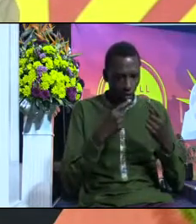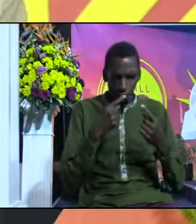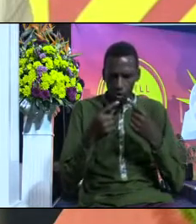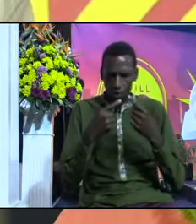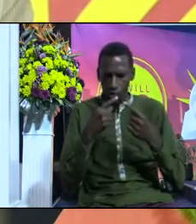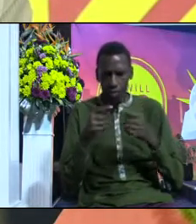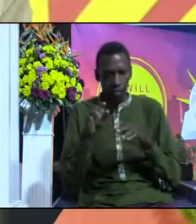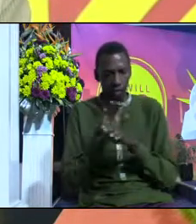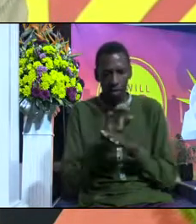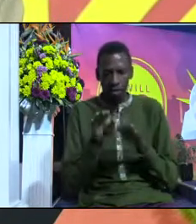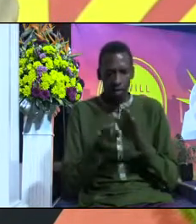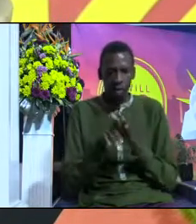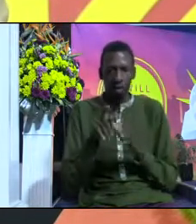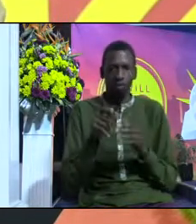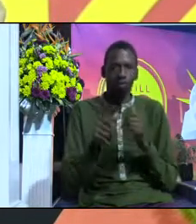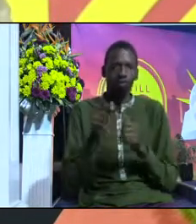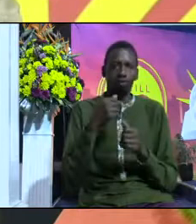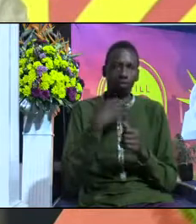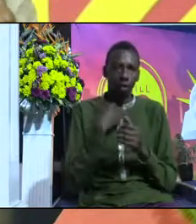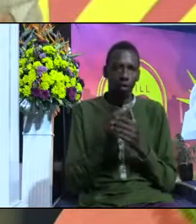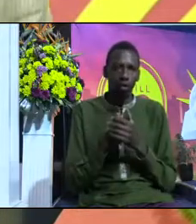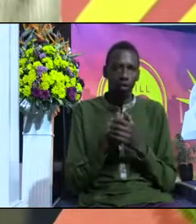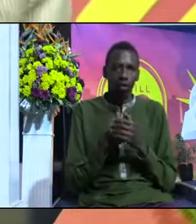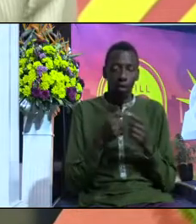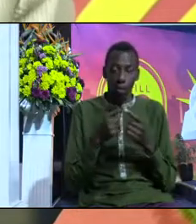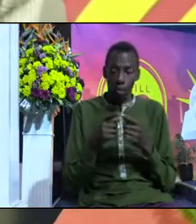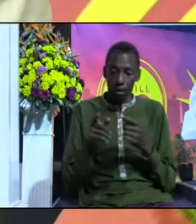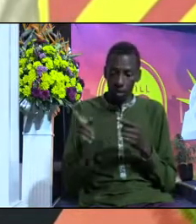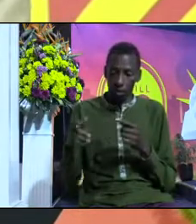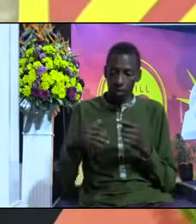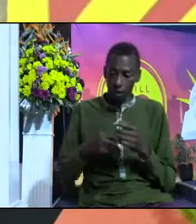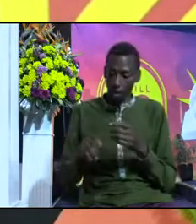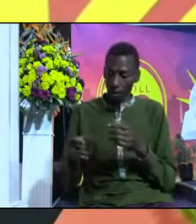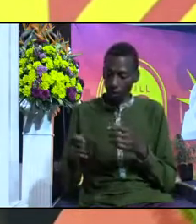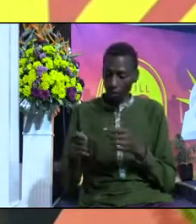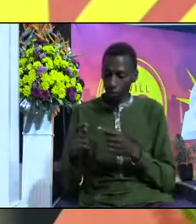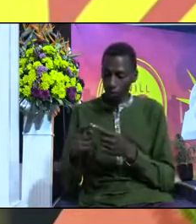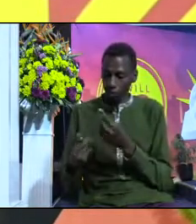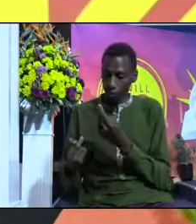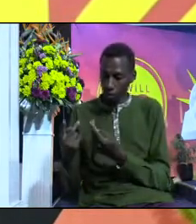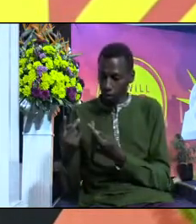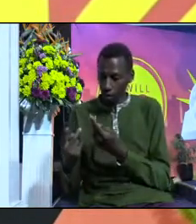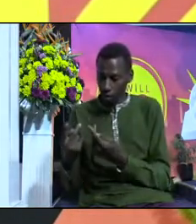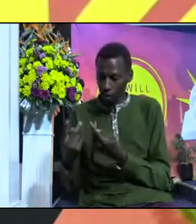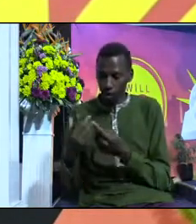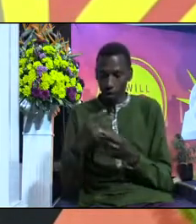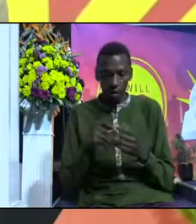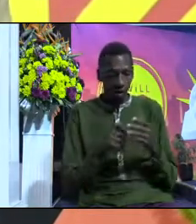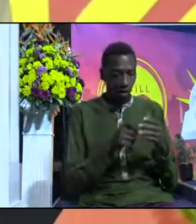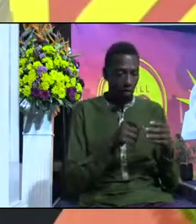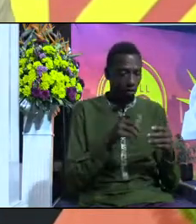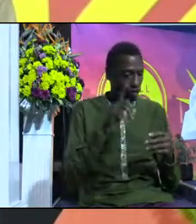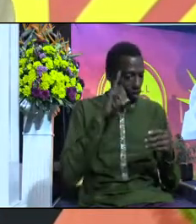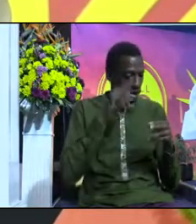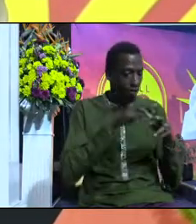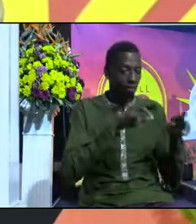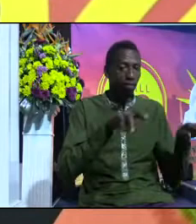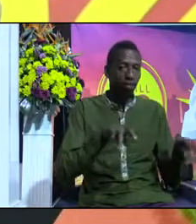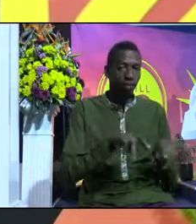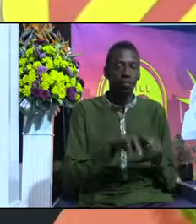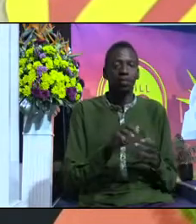smack you want, but I've got keys to the kitchen and keys to the bedroom.